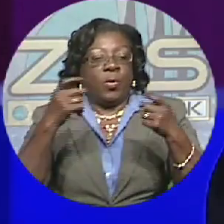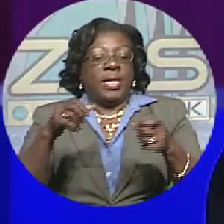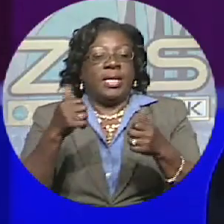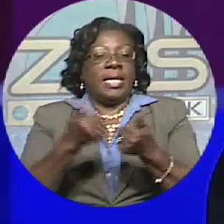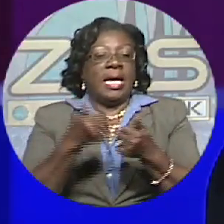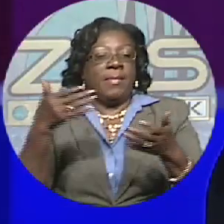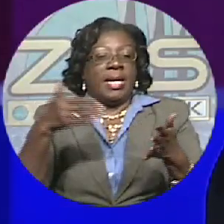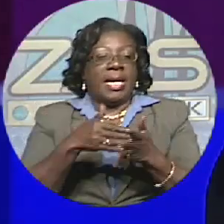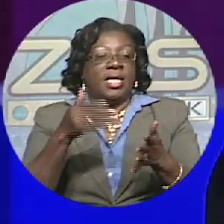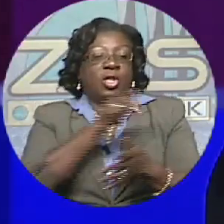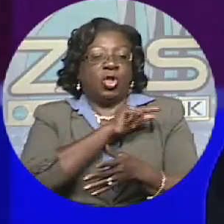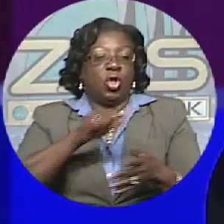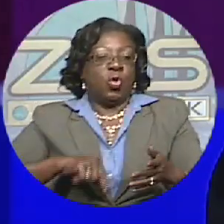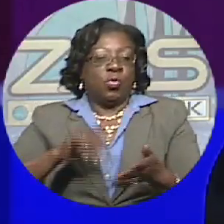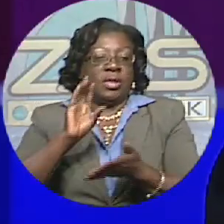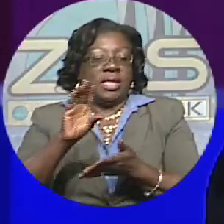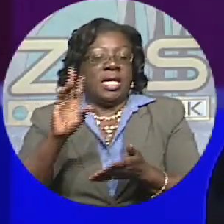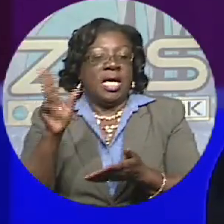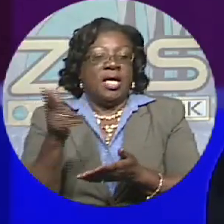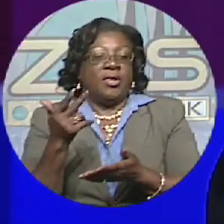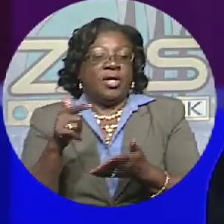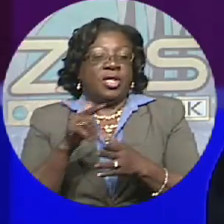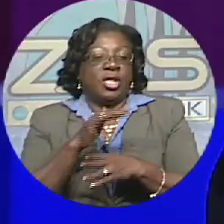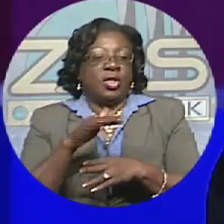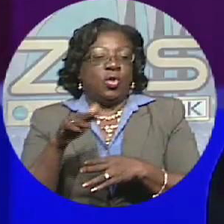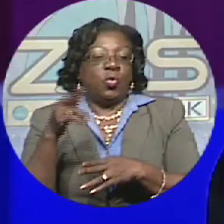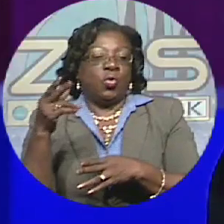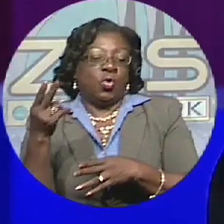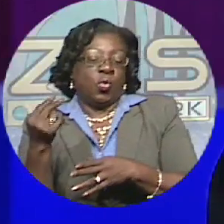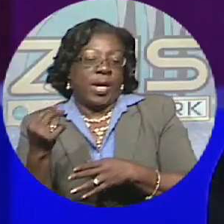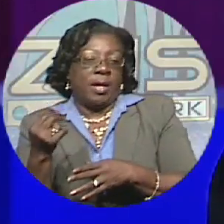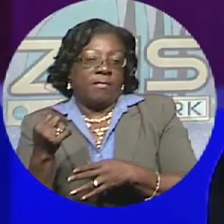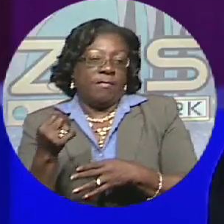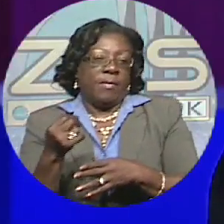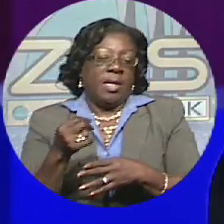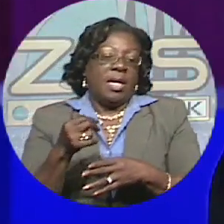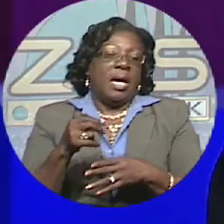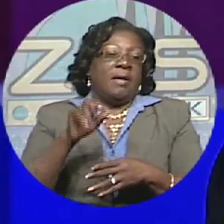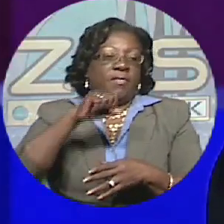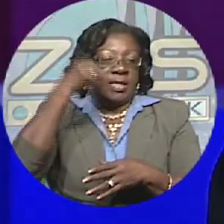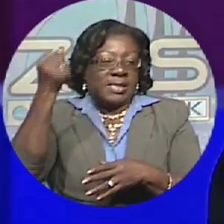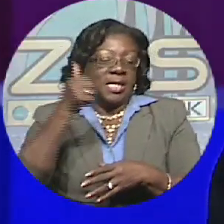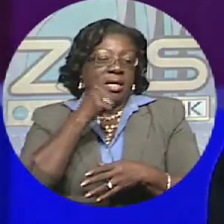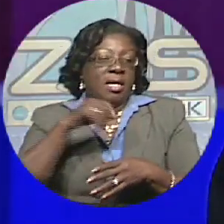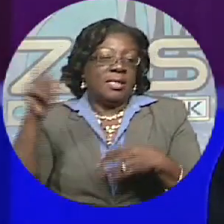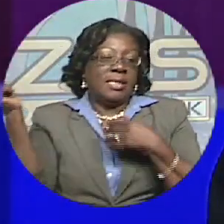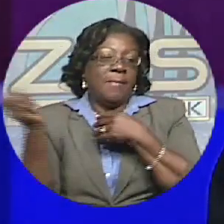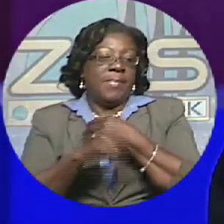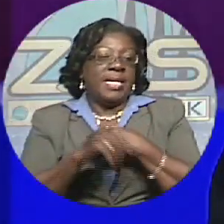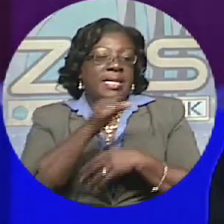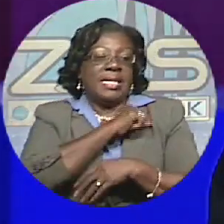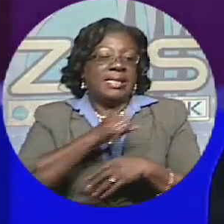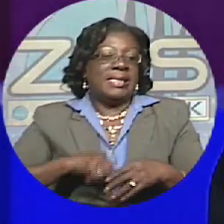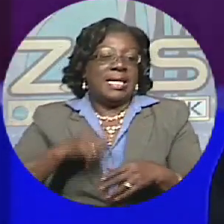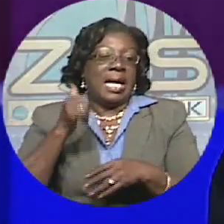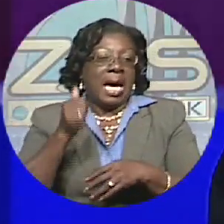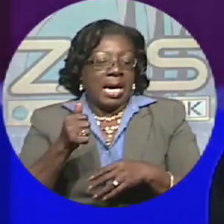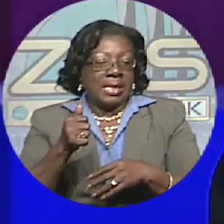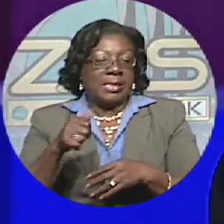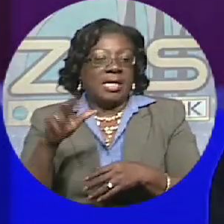against QC 13-12. As for the senior girls, SAC had a relatively easy time there. They beat up on St. Anne's, a final